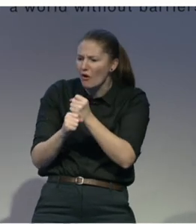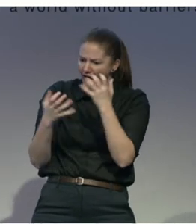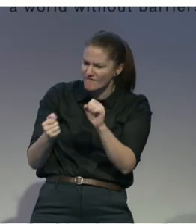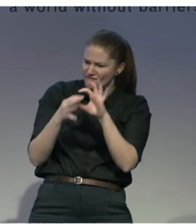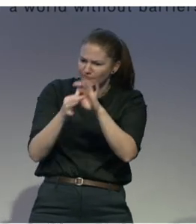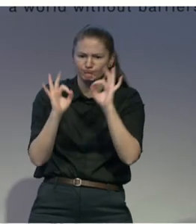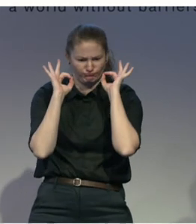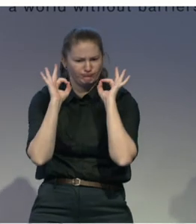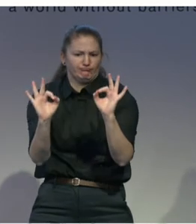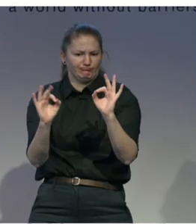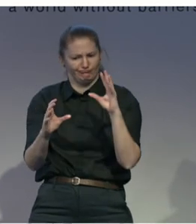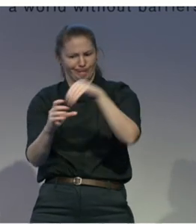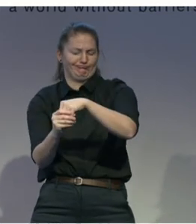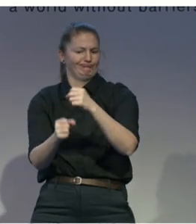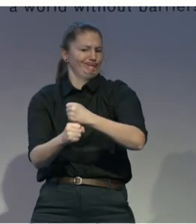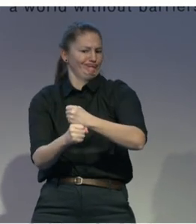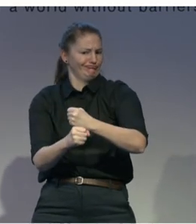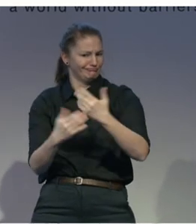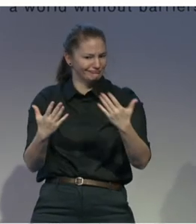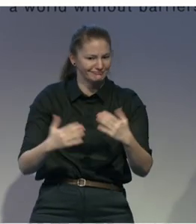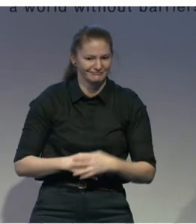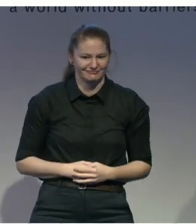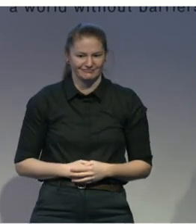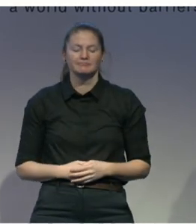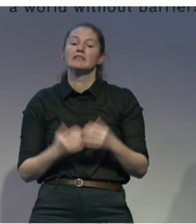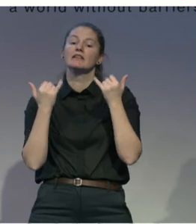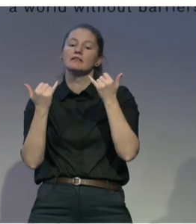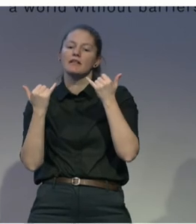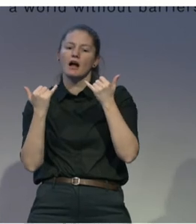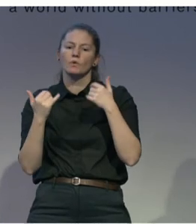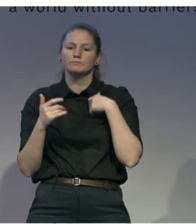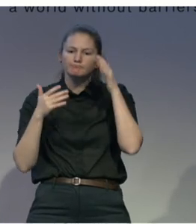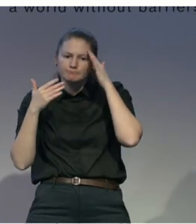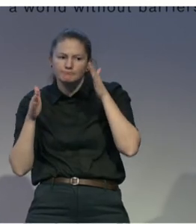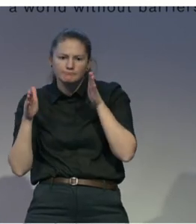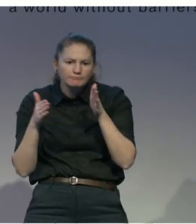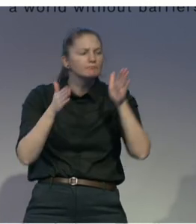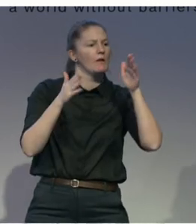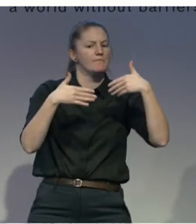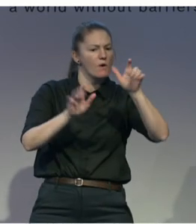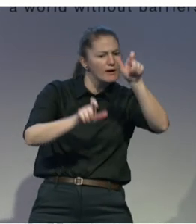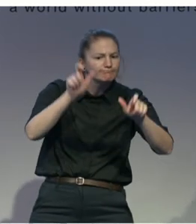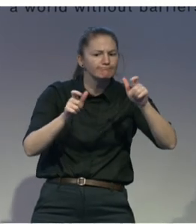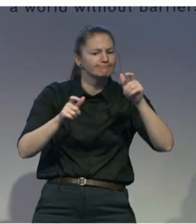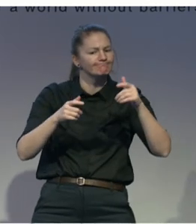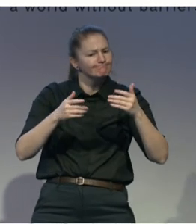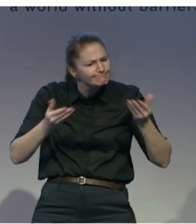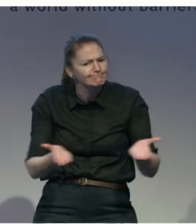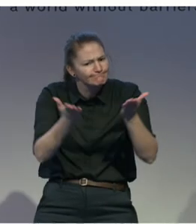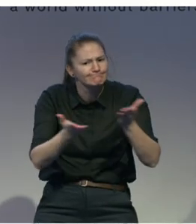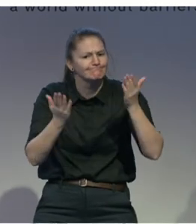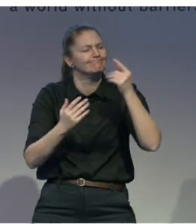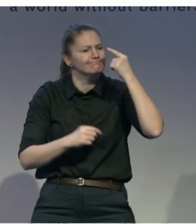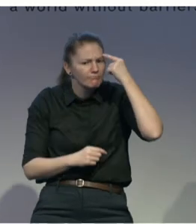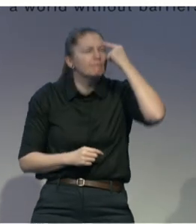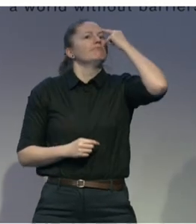of the community, much of this, the service are now accessible. For example, all health